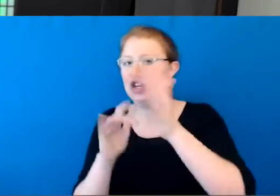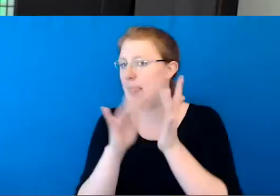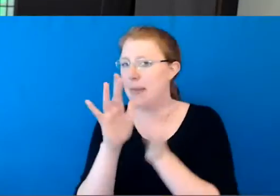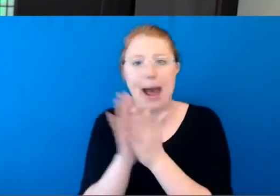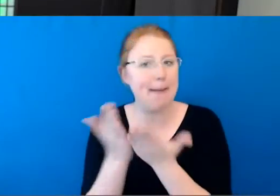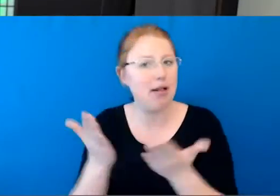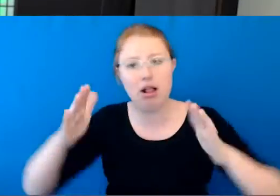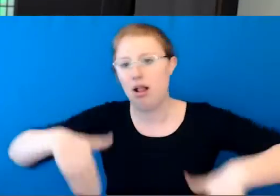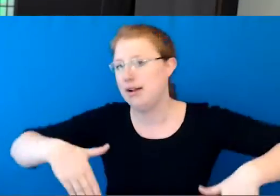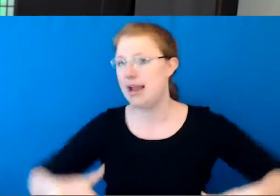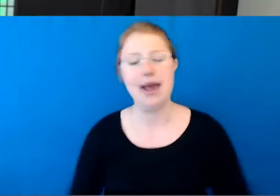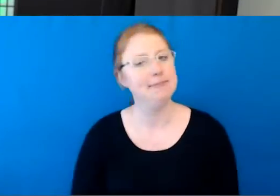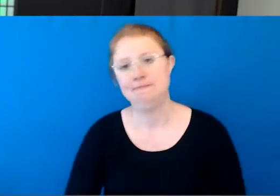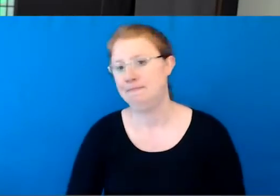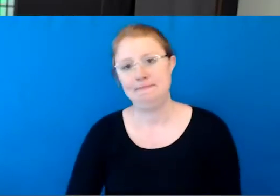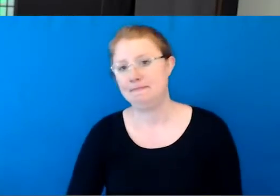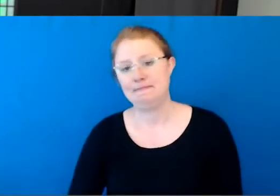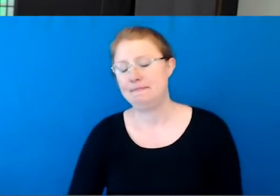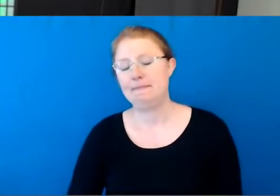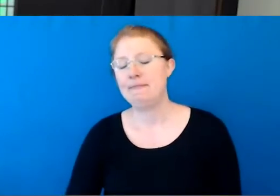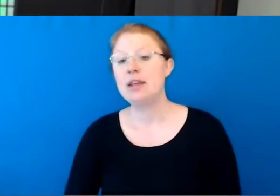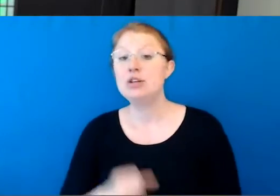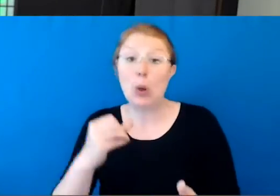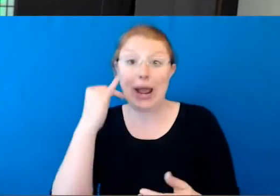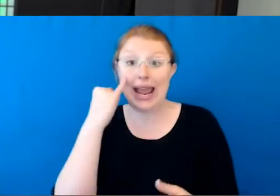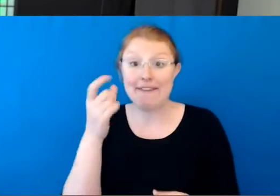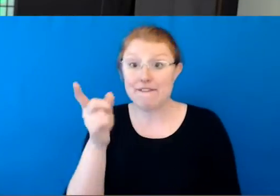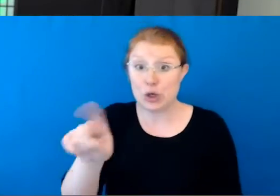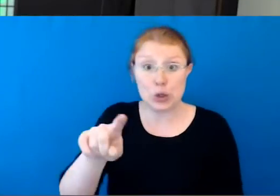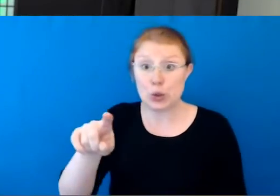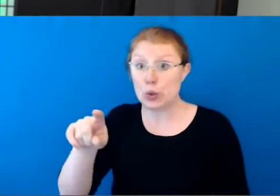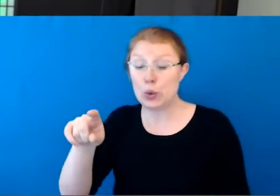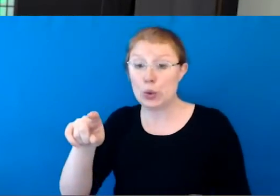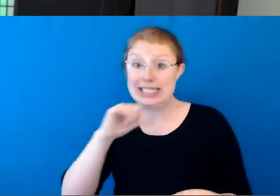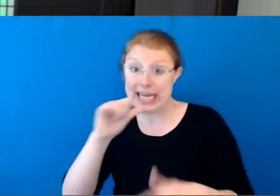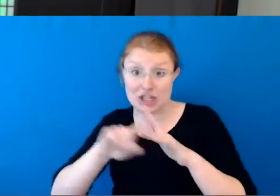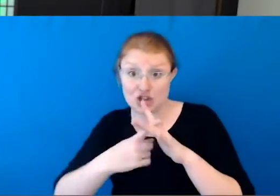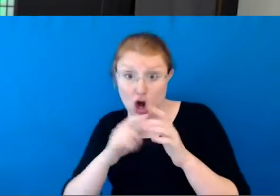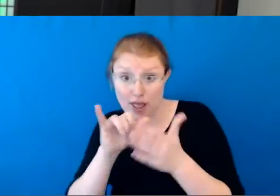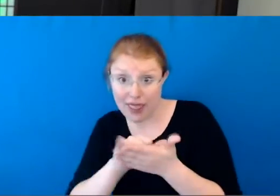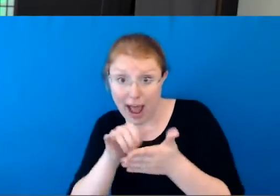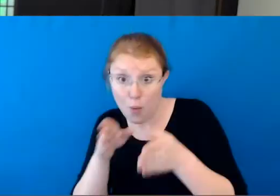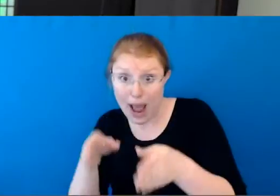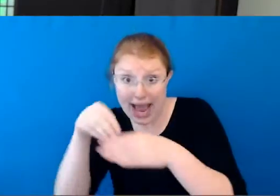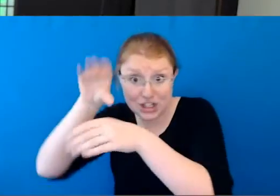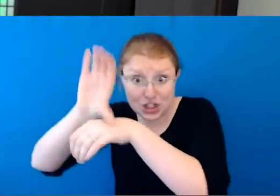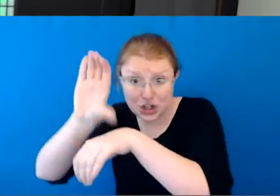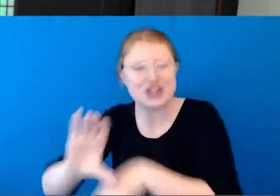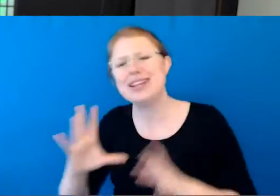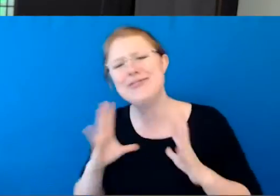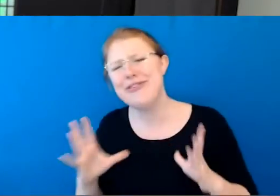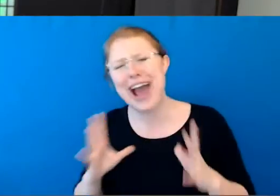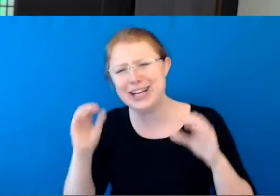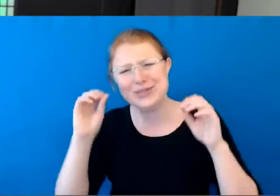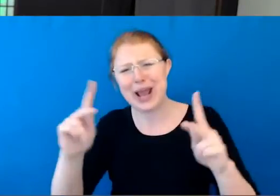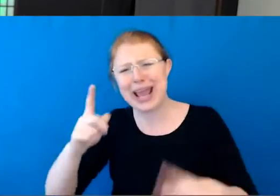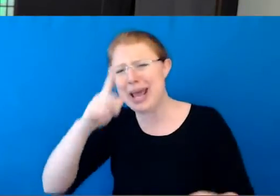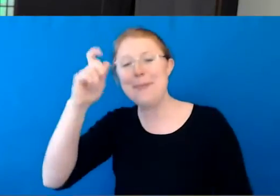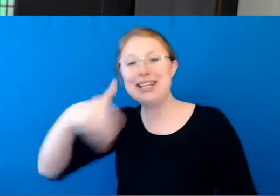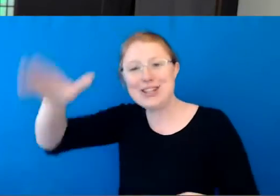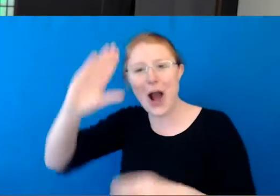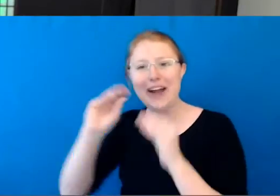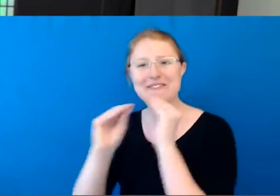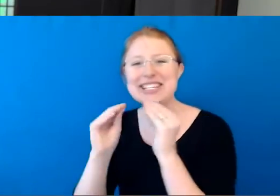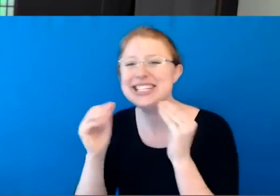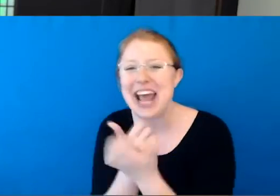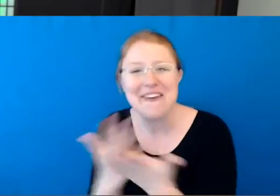Lord. So if you haven't begun there, that's okay, because God is a redeemer, right? Jesus is a